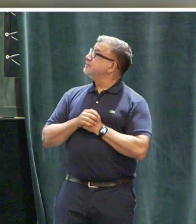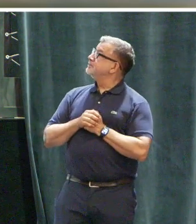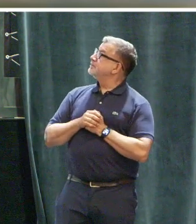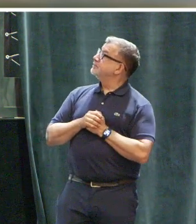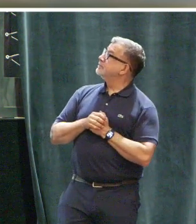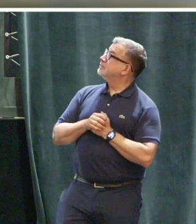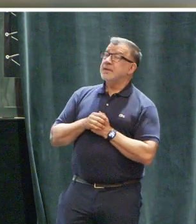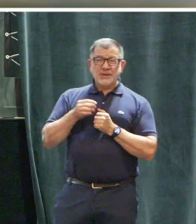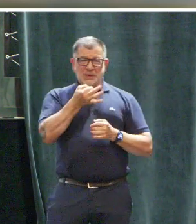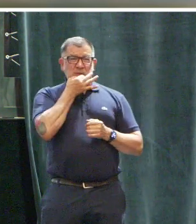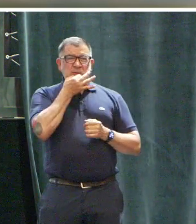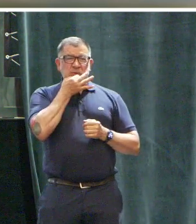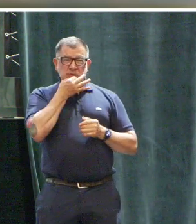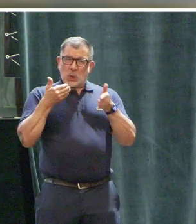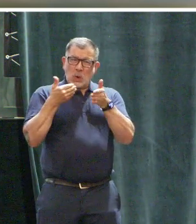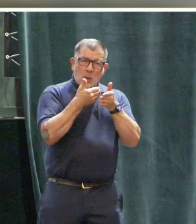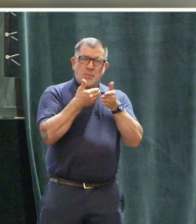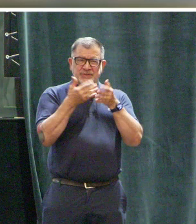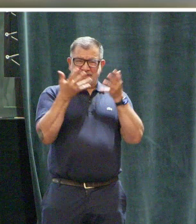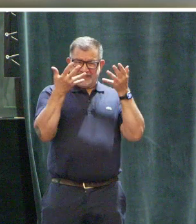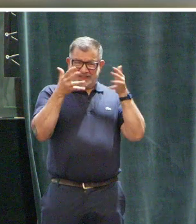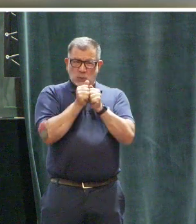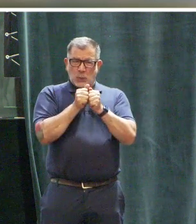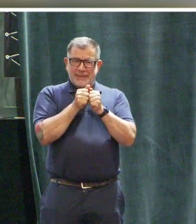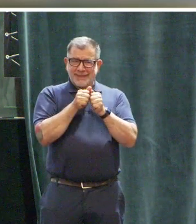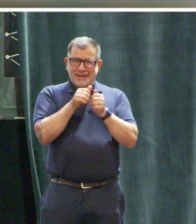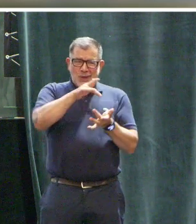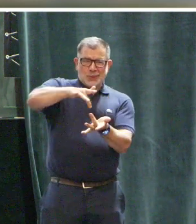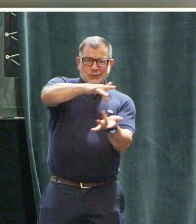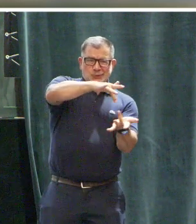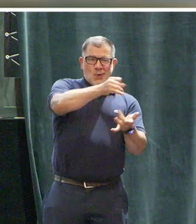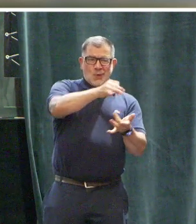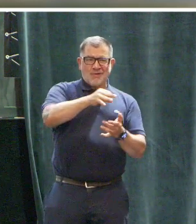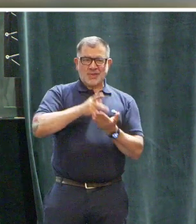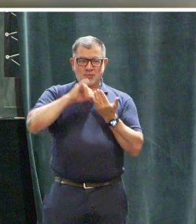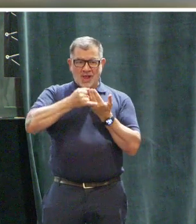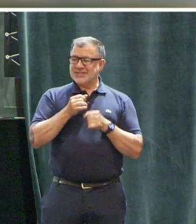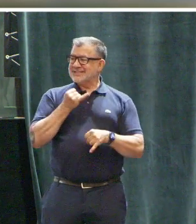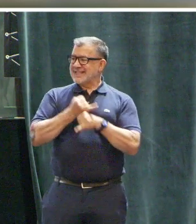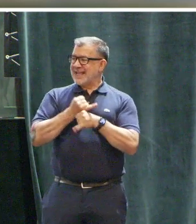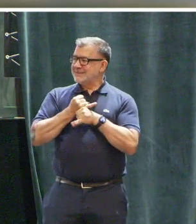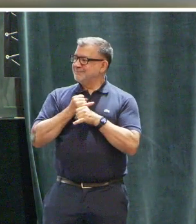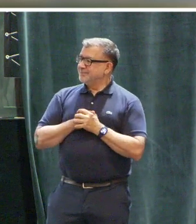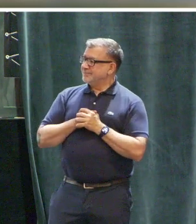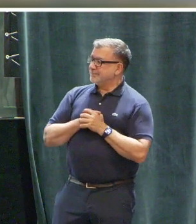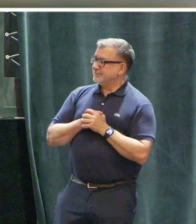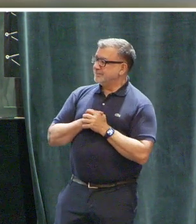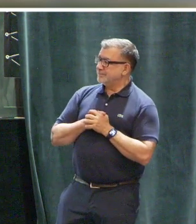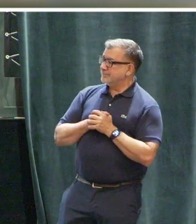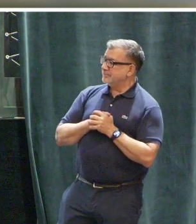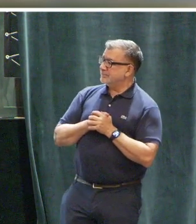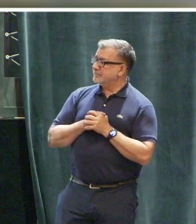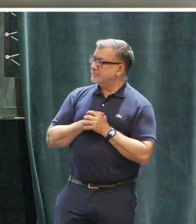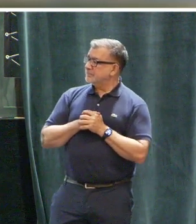So we're almost done through our tour of the project site. We're at the South Cove, or part of the South